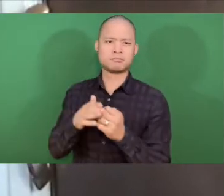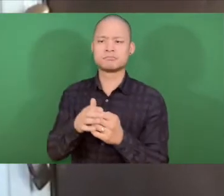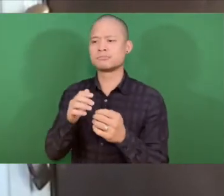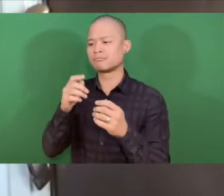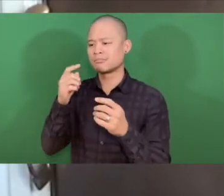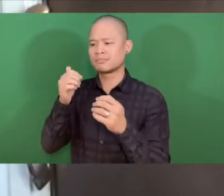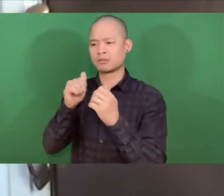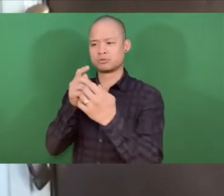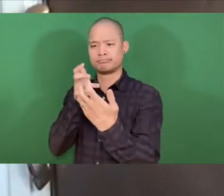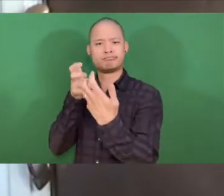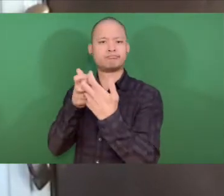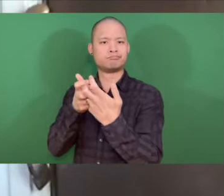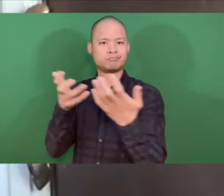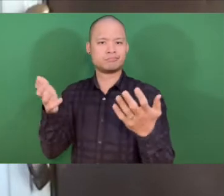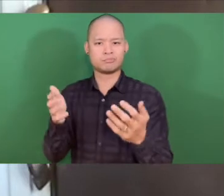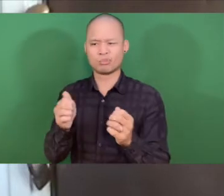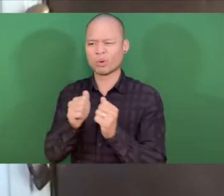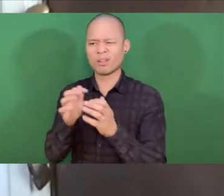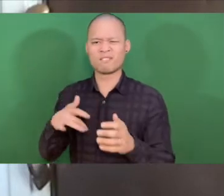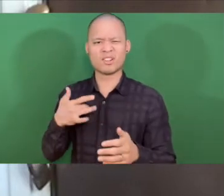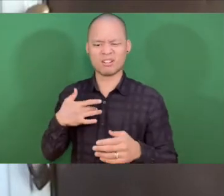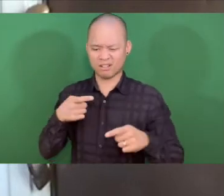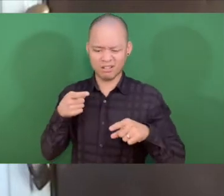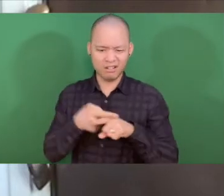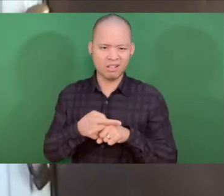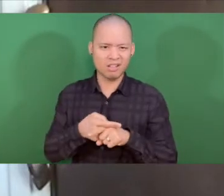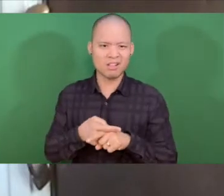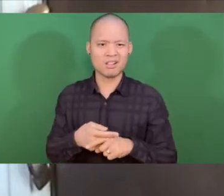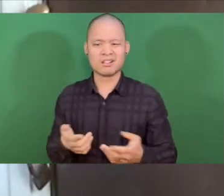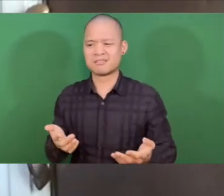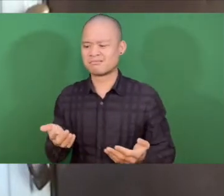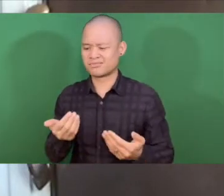accommodate it without feeling any